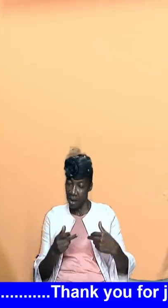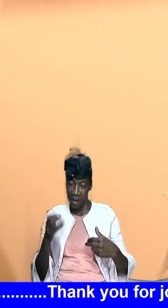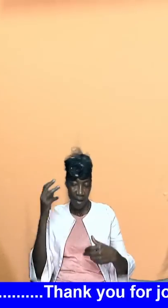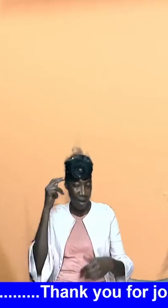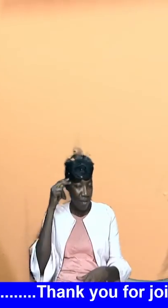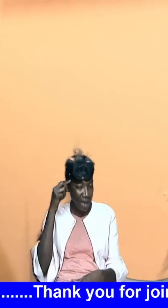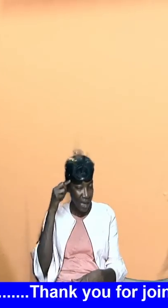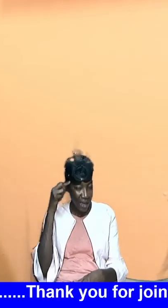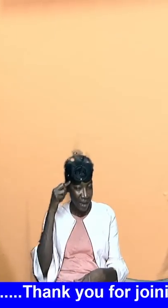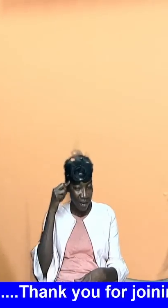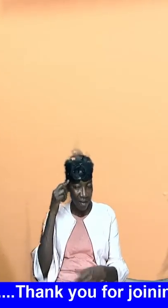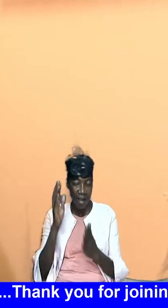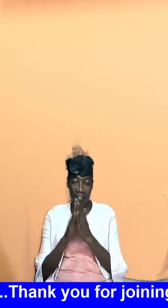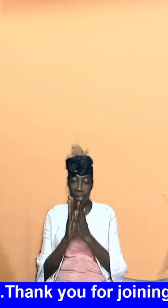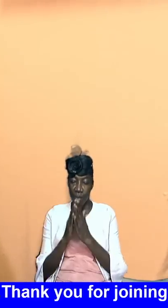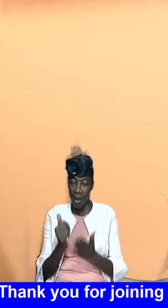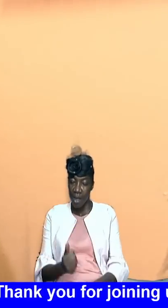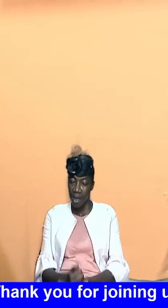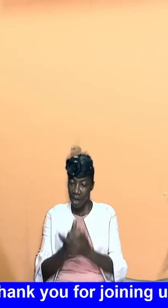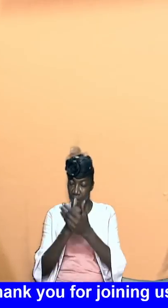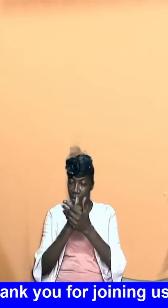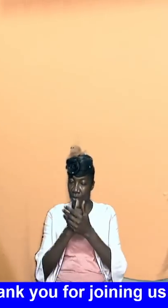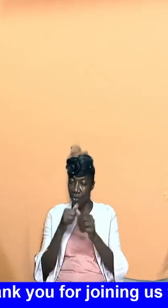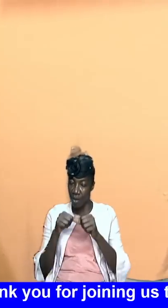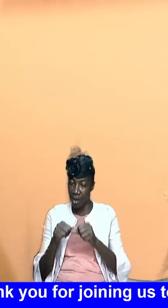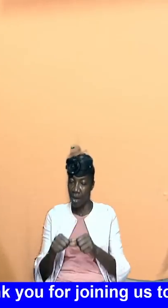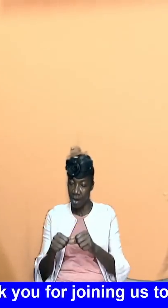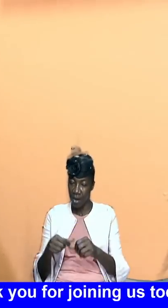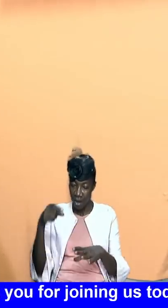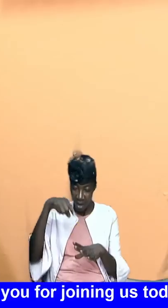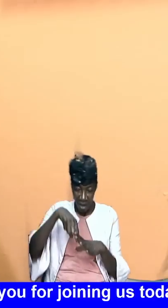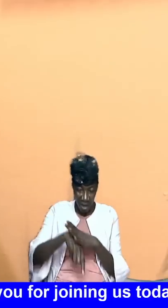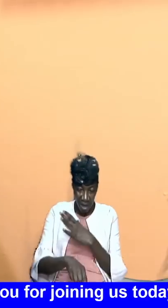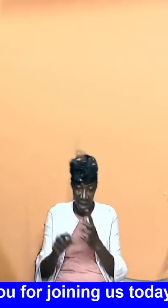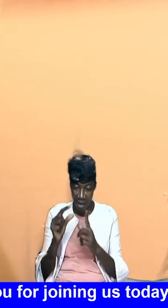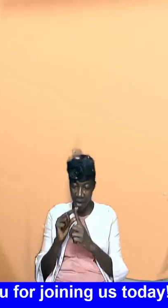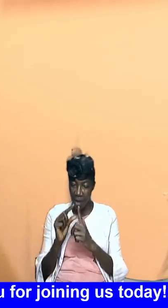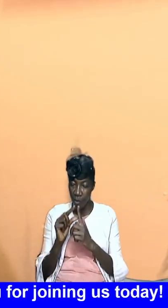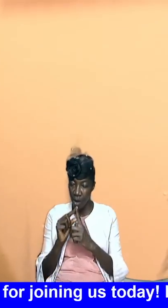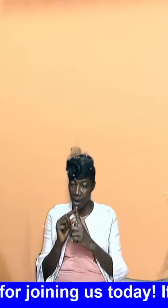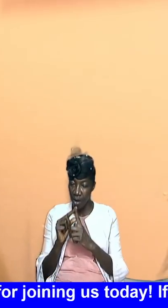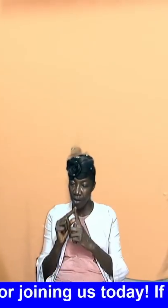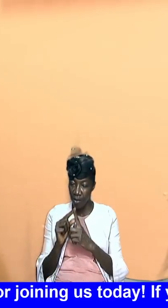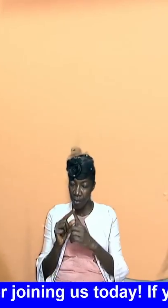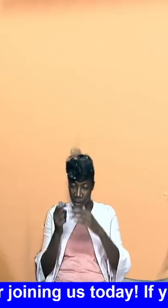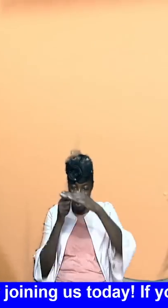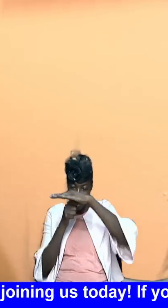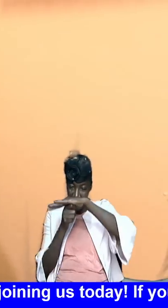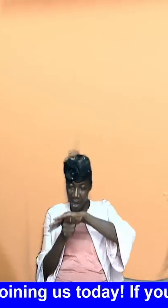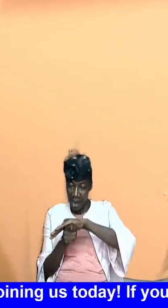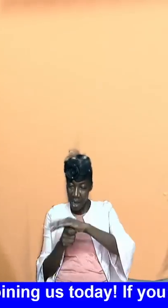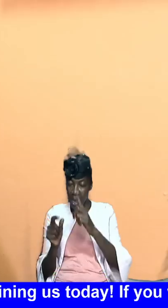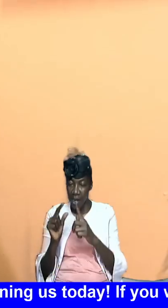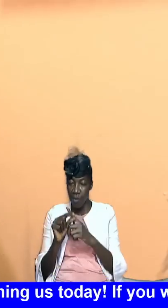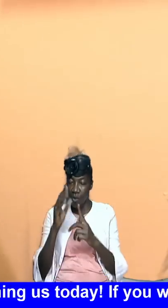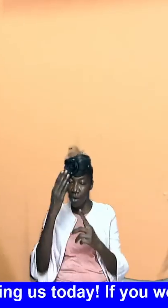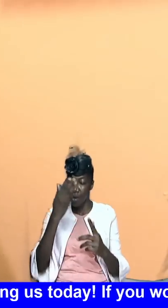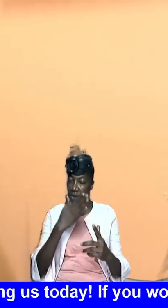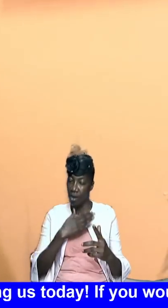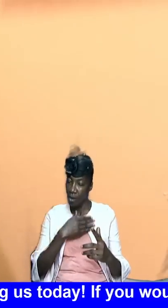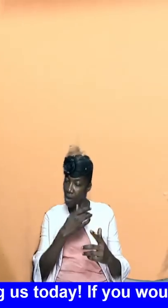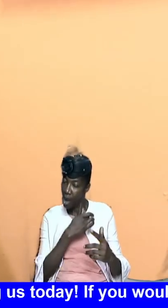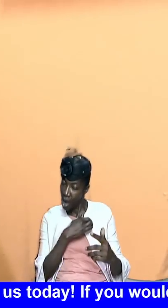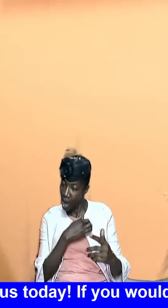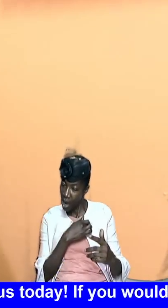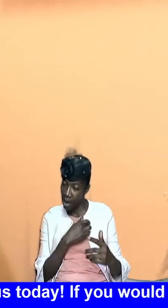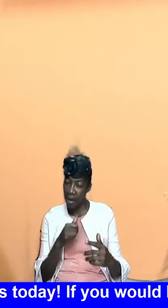I pray that you will help us to continue to dig into your words, to hide your words in our hearts, that we